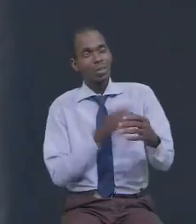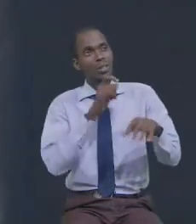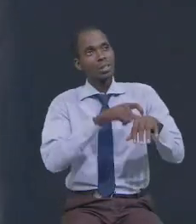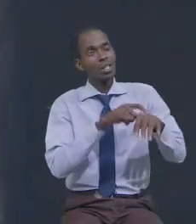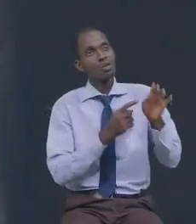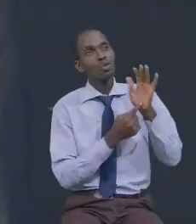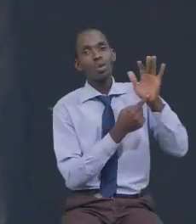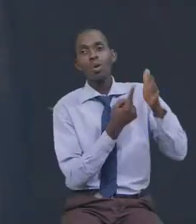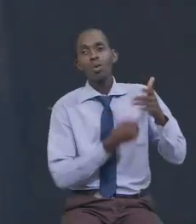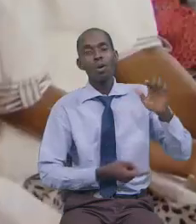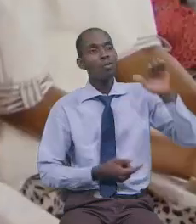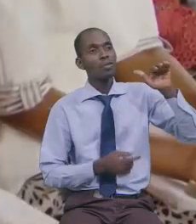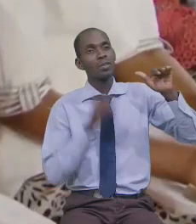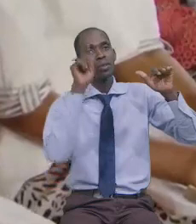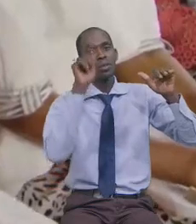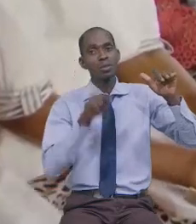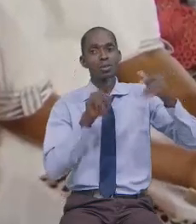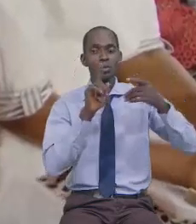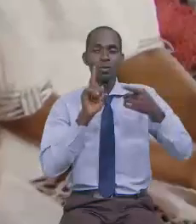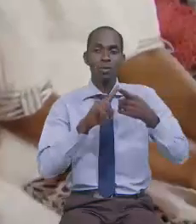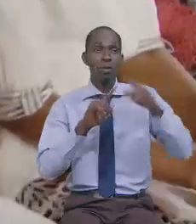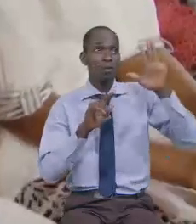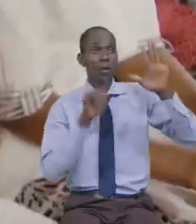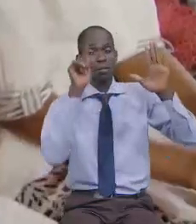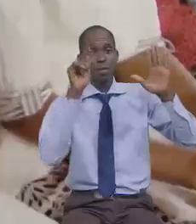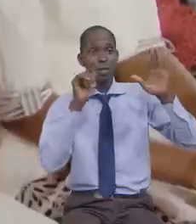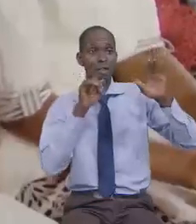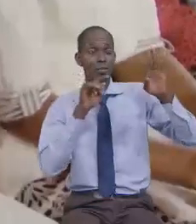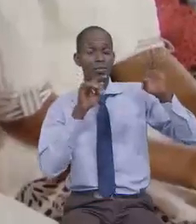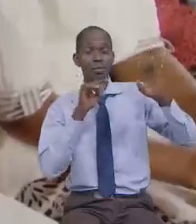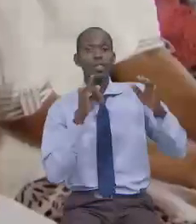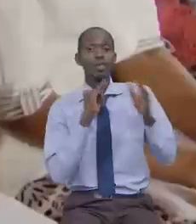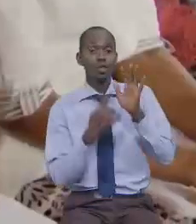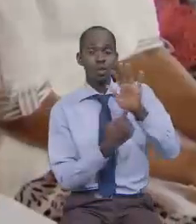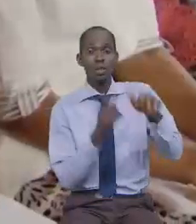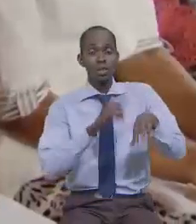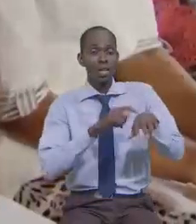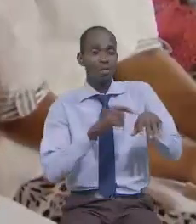5:15, that clock is correct. Every evening,